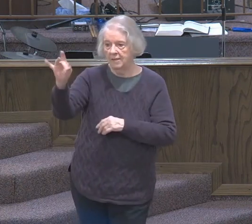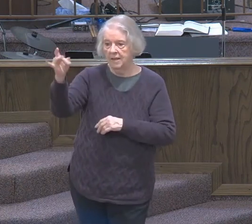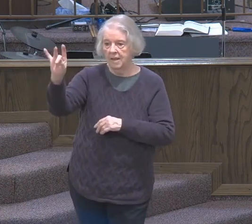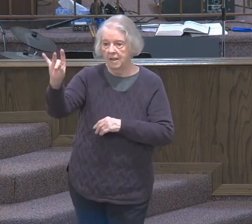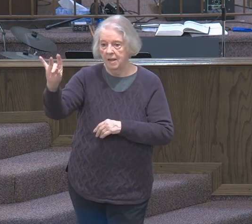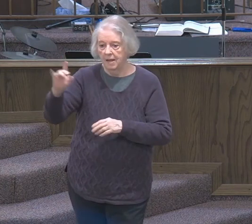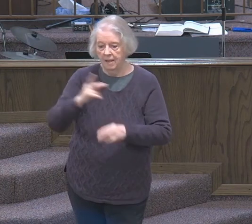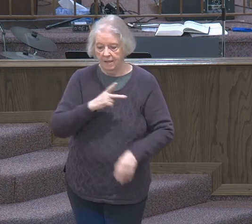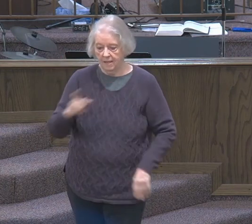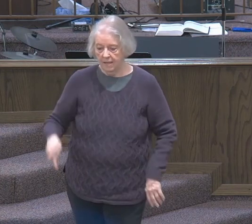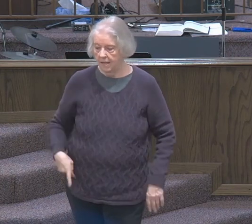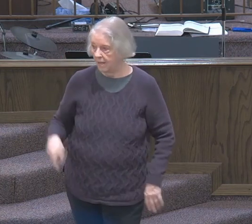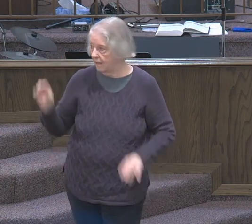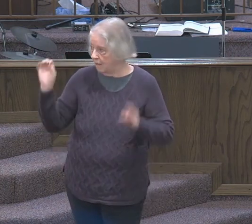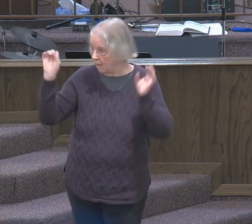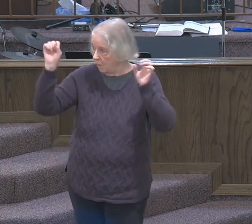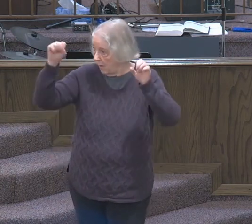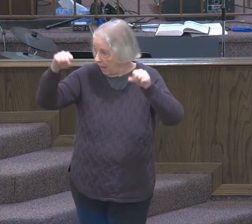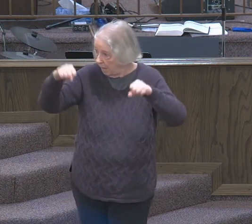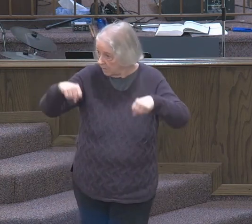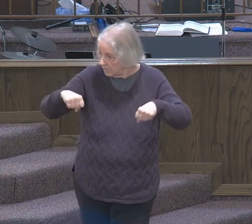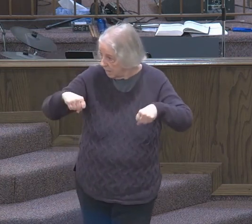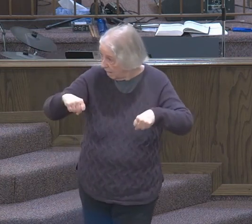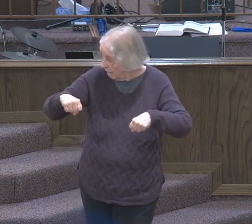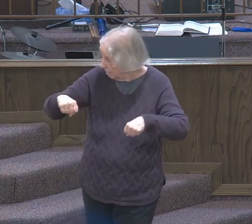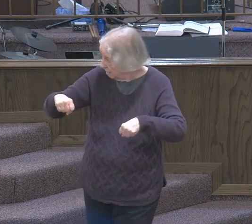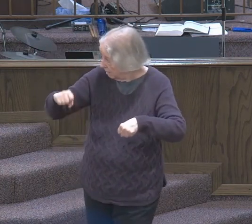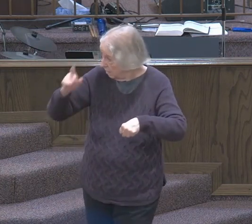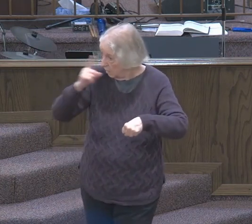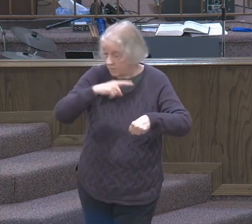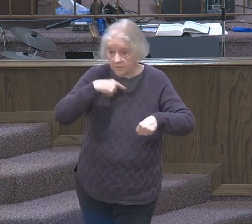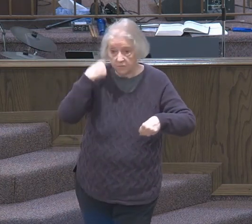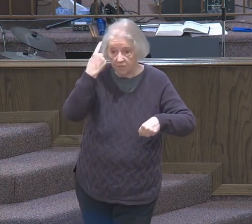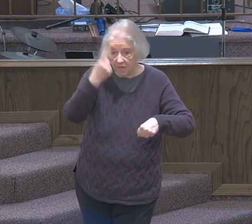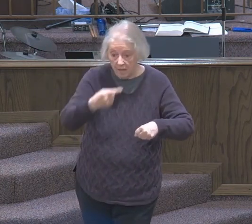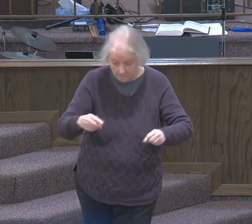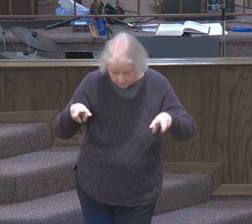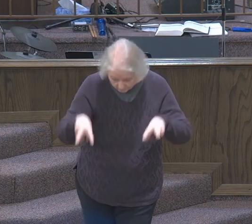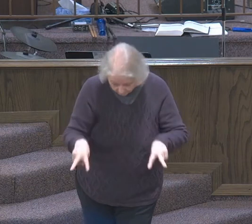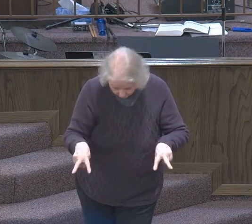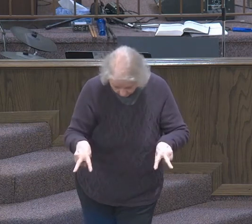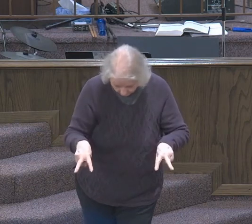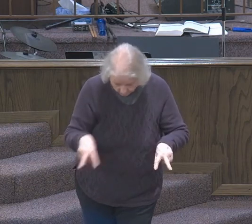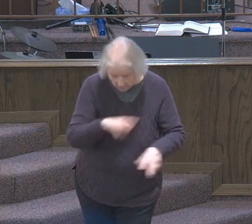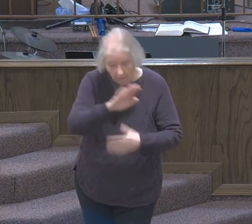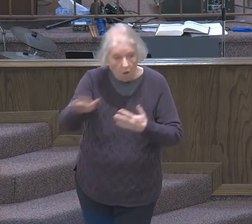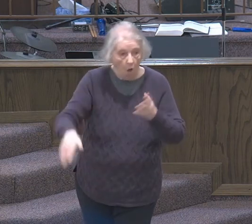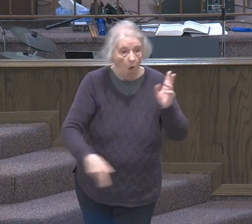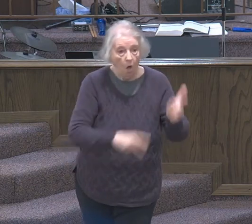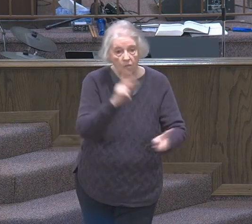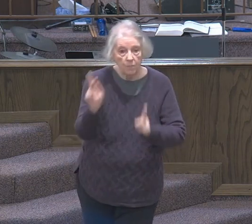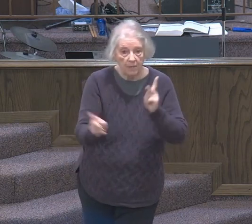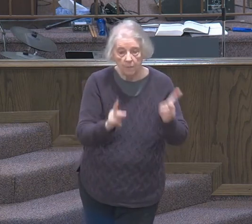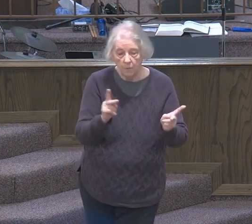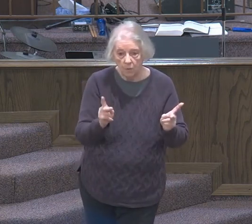his head with his face to the ground, and all Judah and the inhabitants of Jerusalem bowed before the Lord,